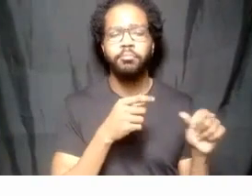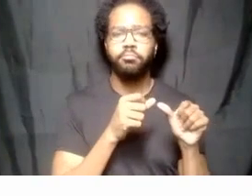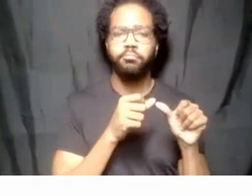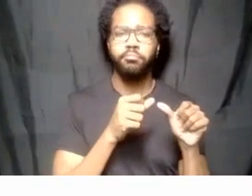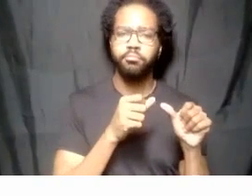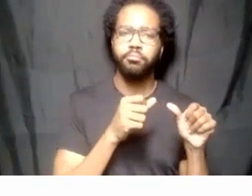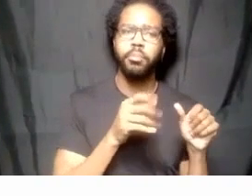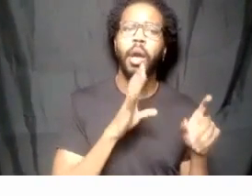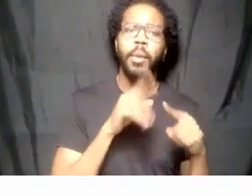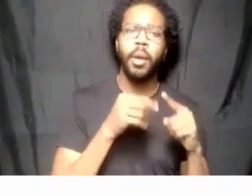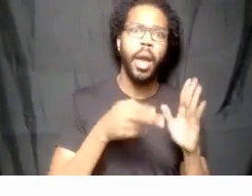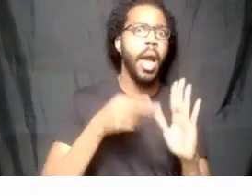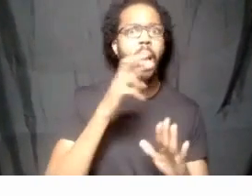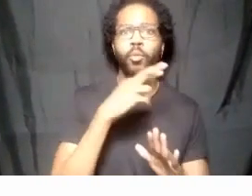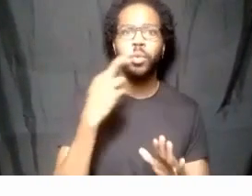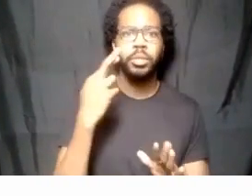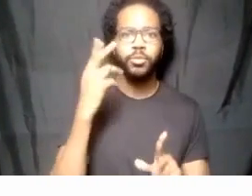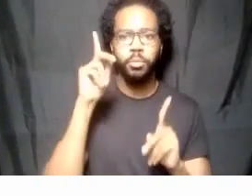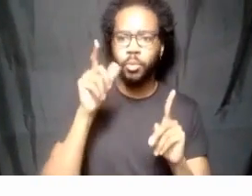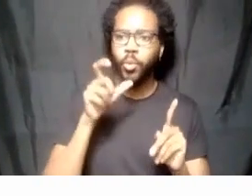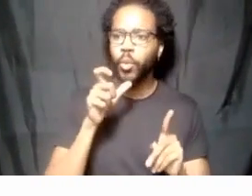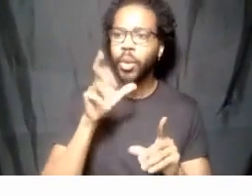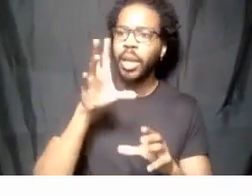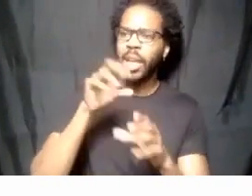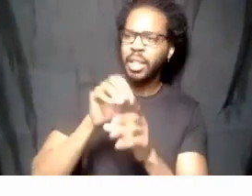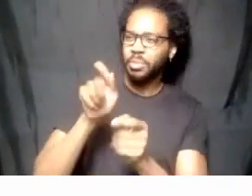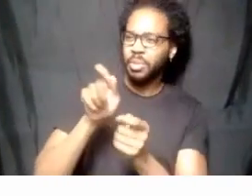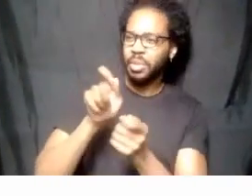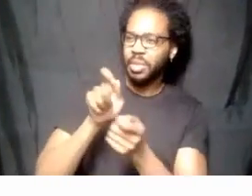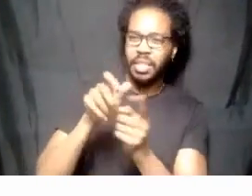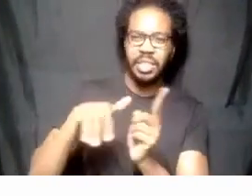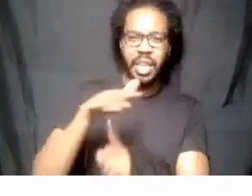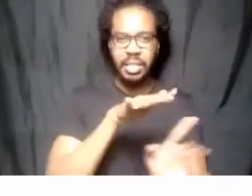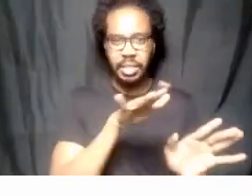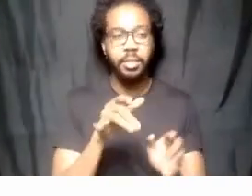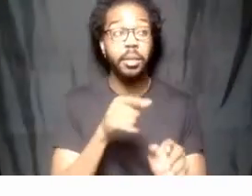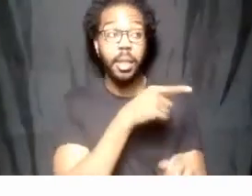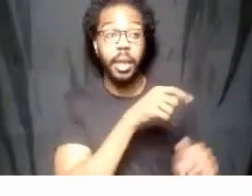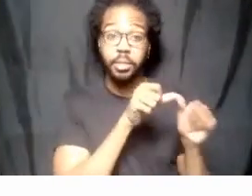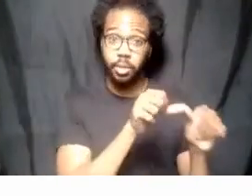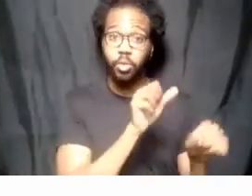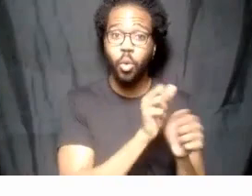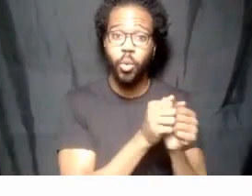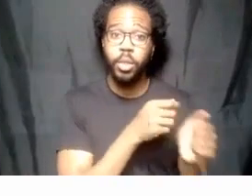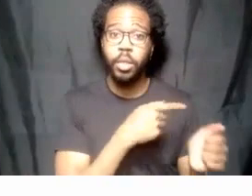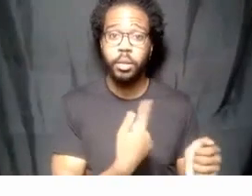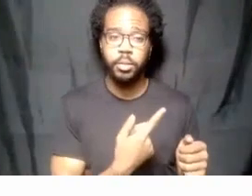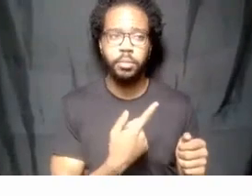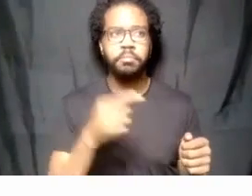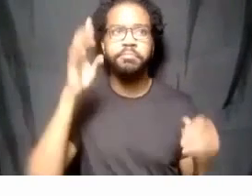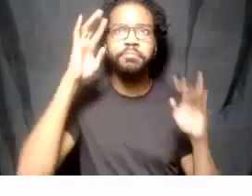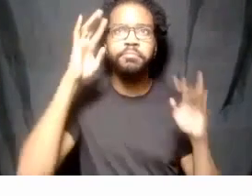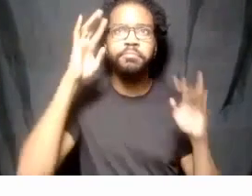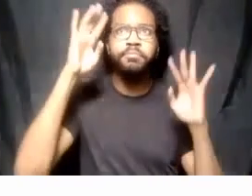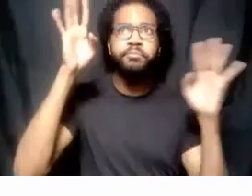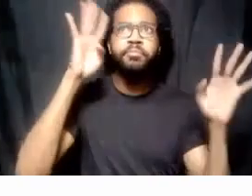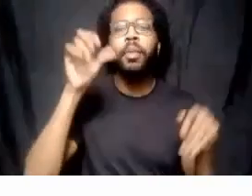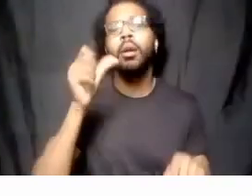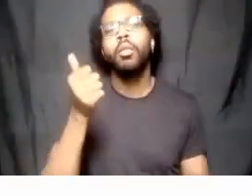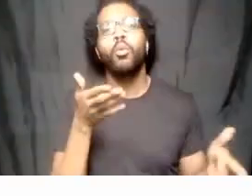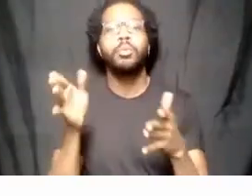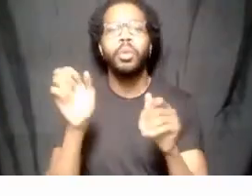risk to people who are in these settings, and they continue to work with us on coming up with other ways that we could